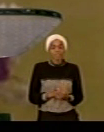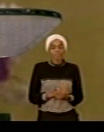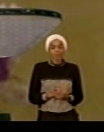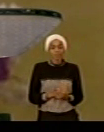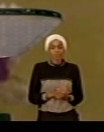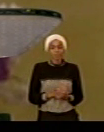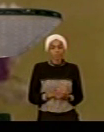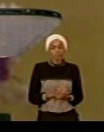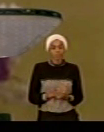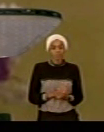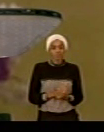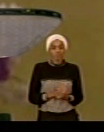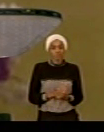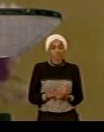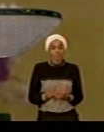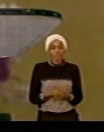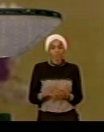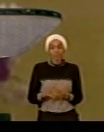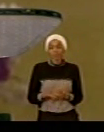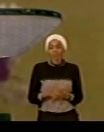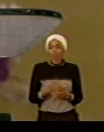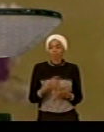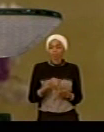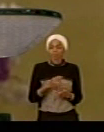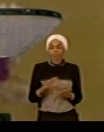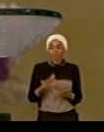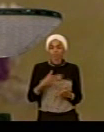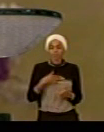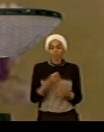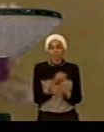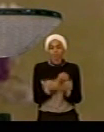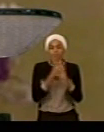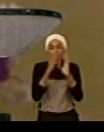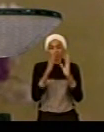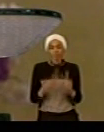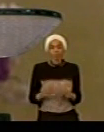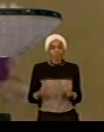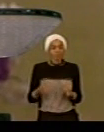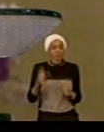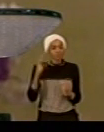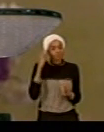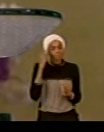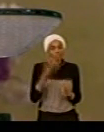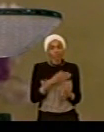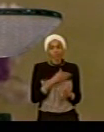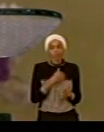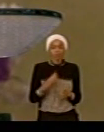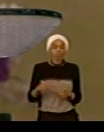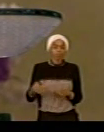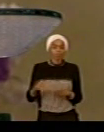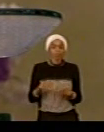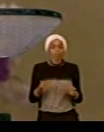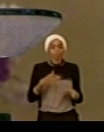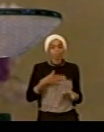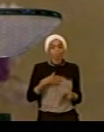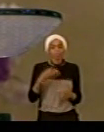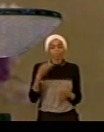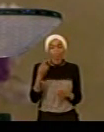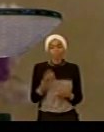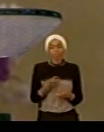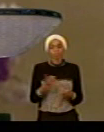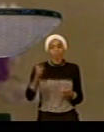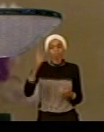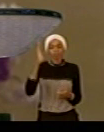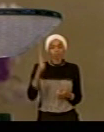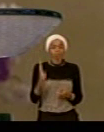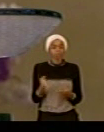Alas, indeed, my Savior bled and did my